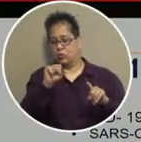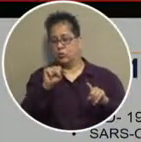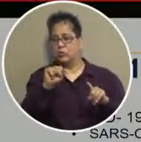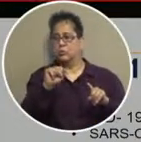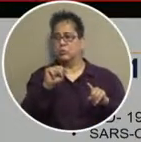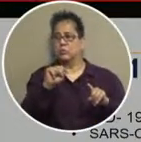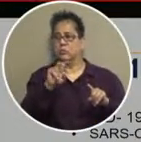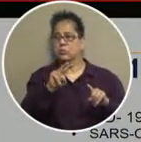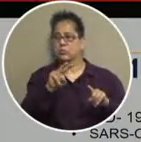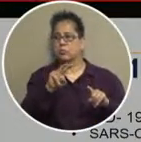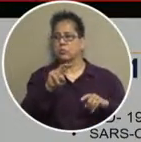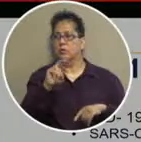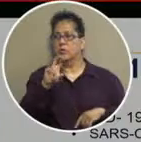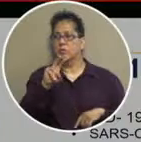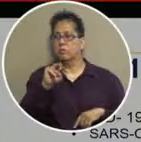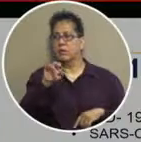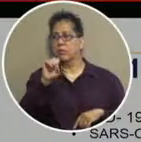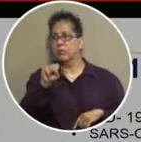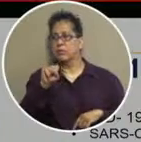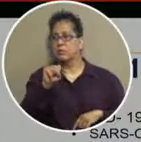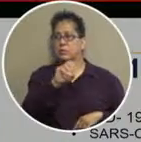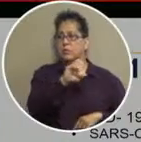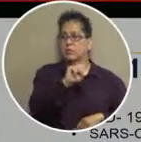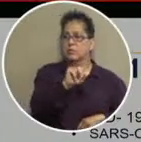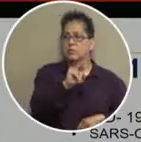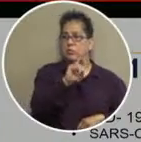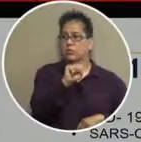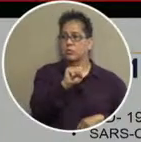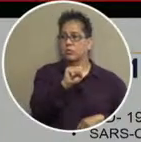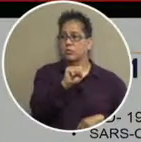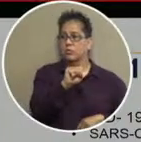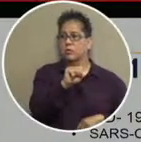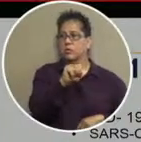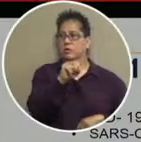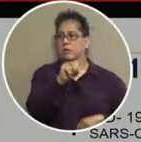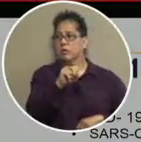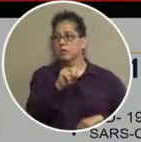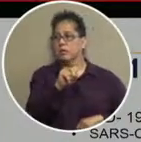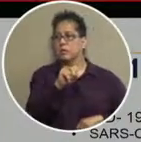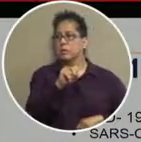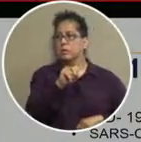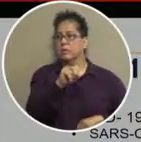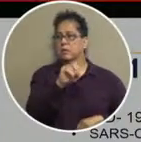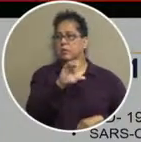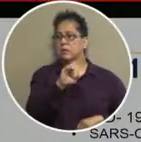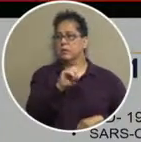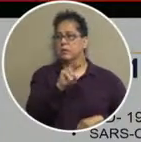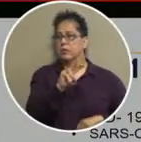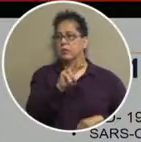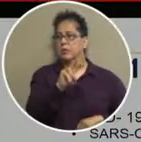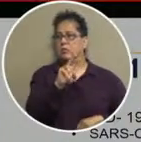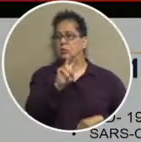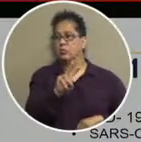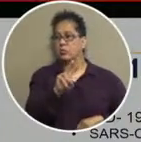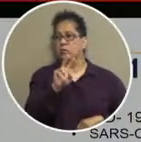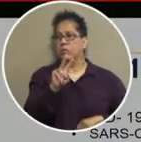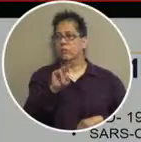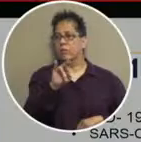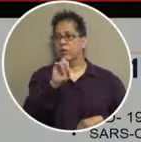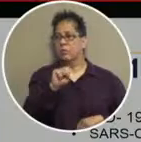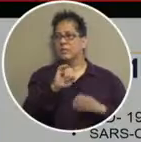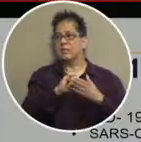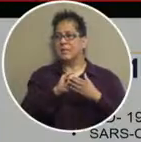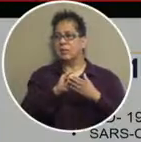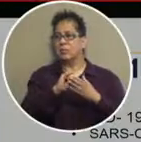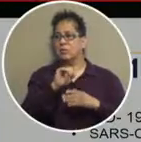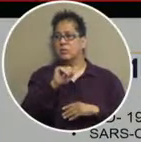SARS-CoV-2 virus. What is SARS-CoV-2 virus? It's named because it was named as severe acute